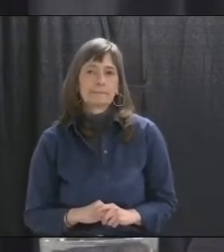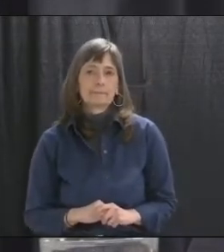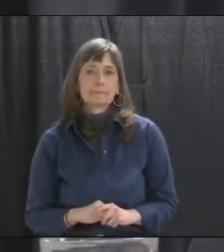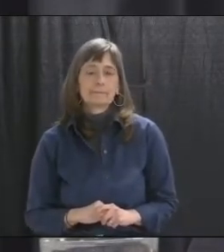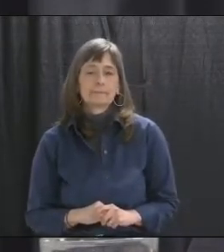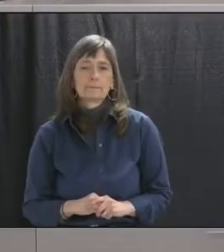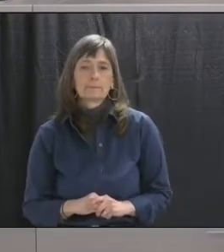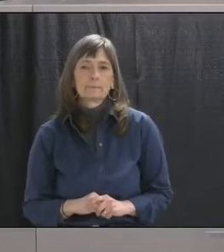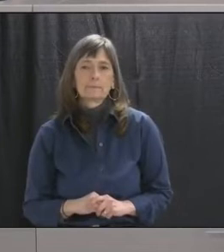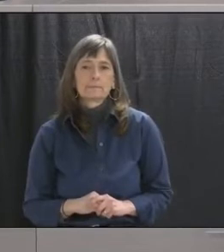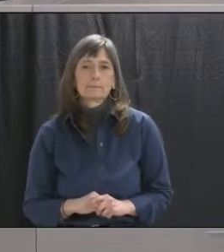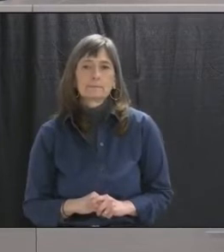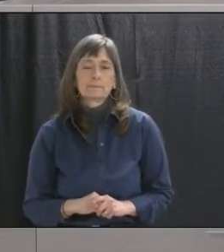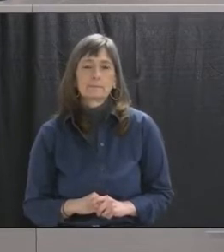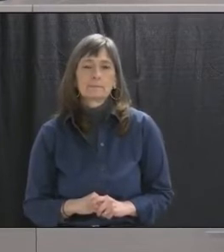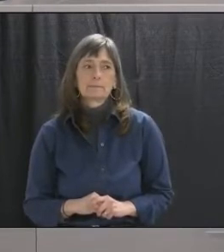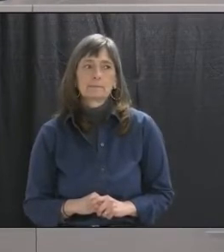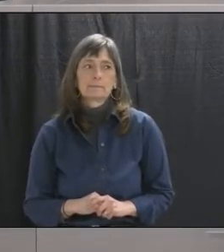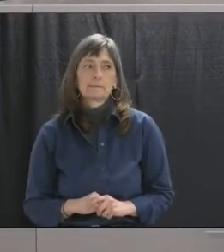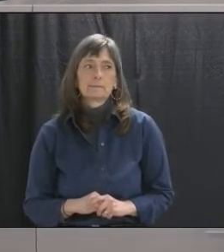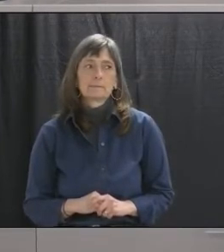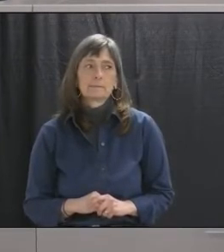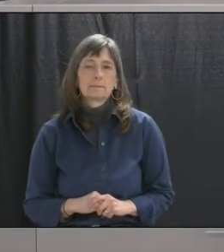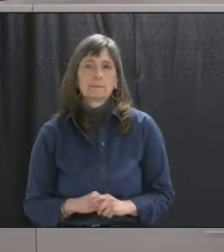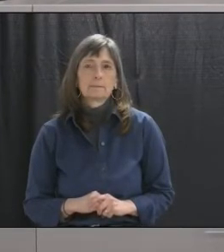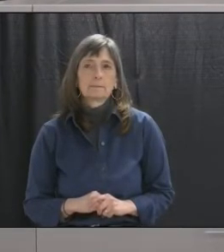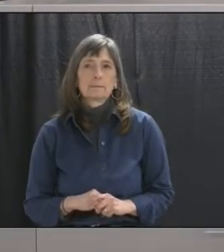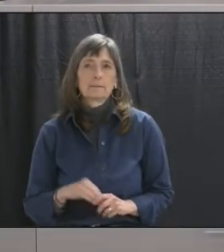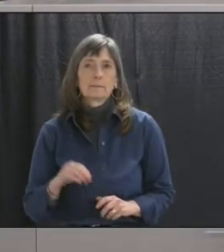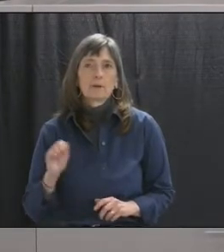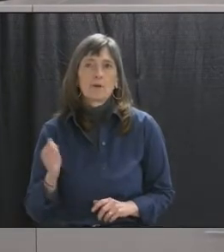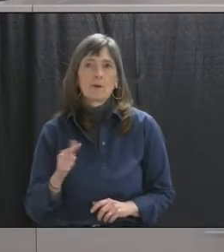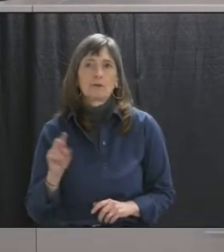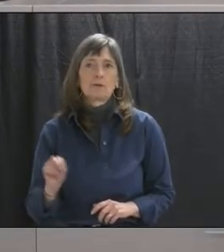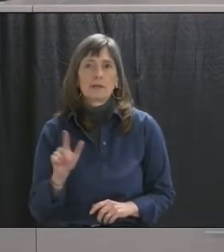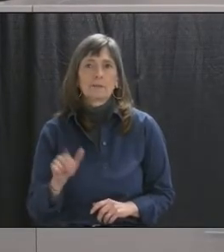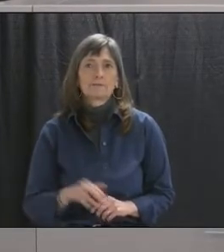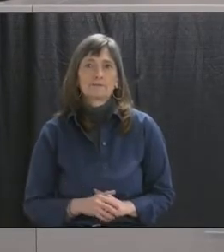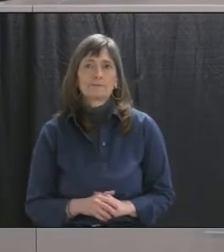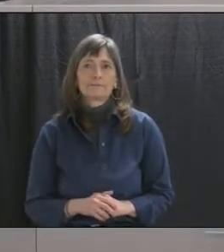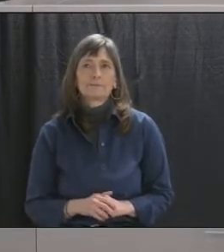Our next question is from Elizabeth Witten of All Newfoundland Labrador. Please go ahead.